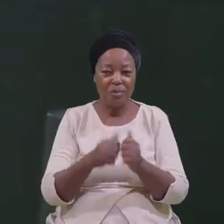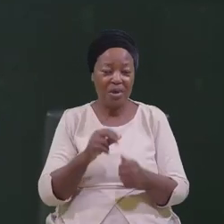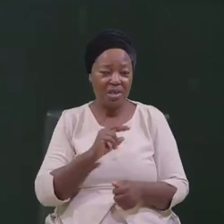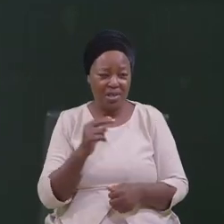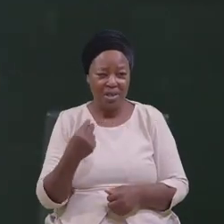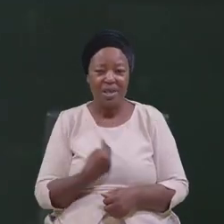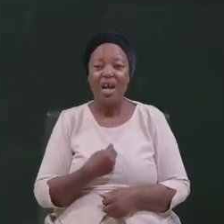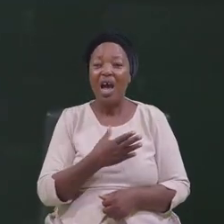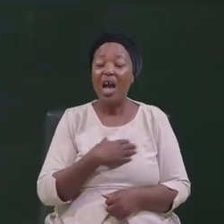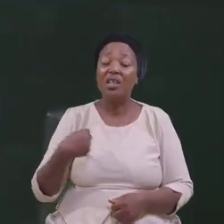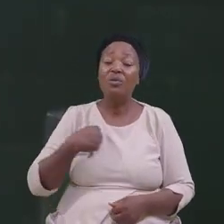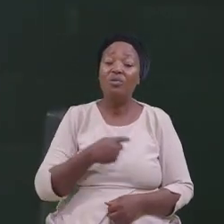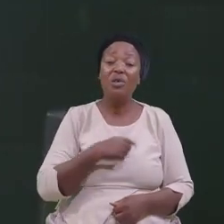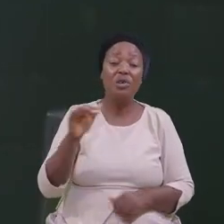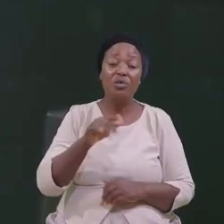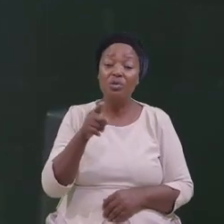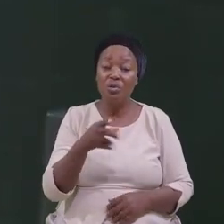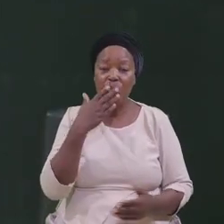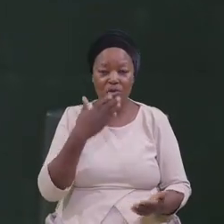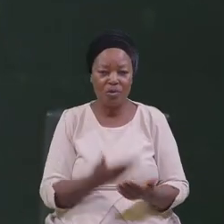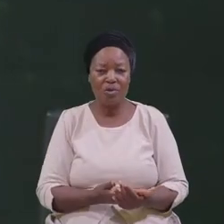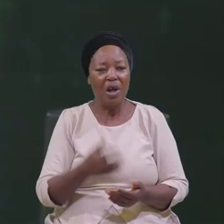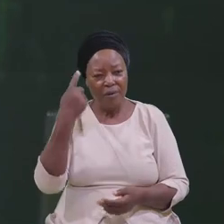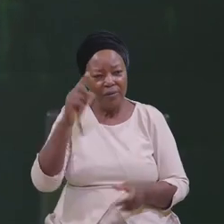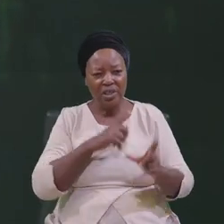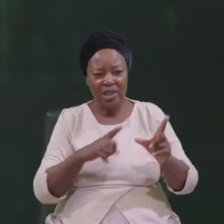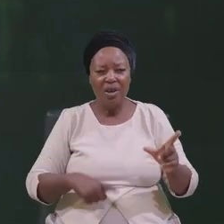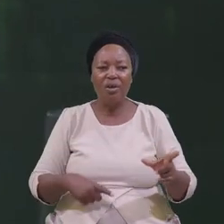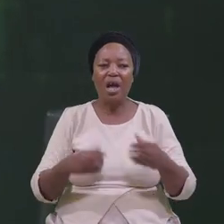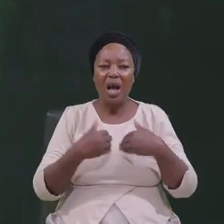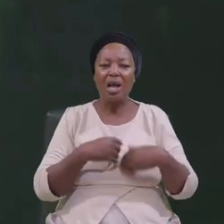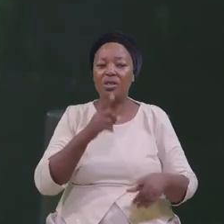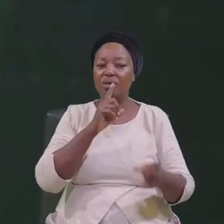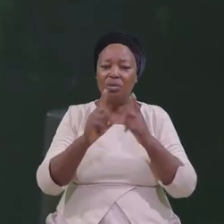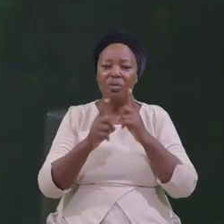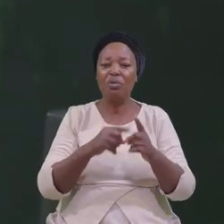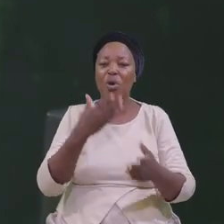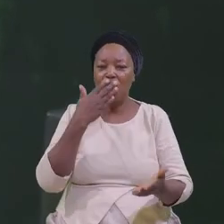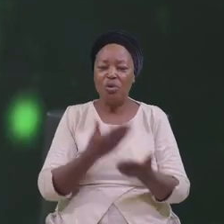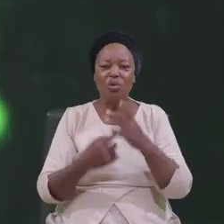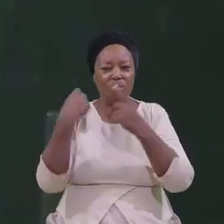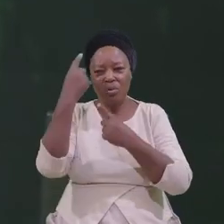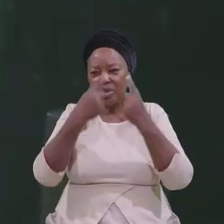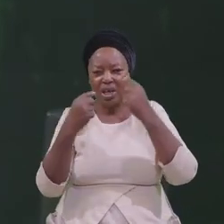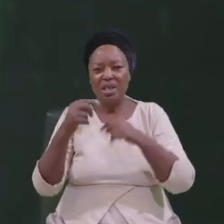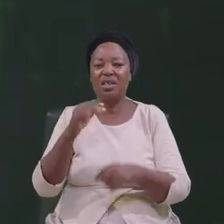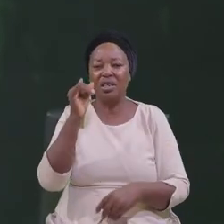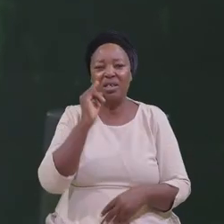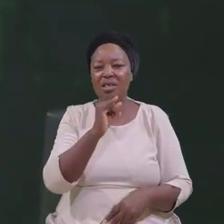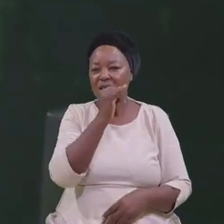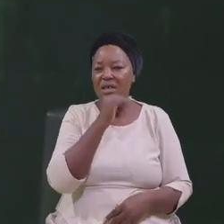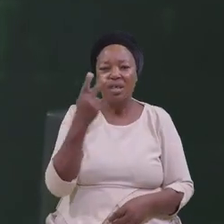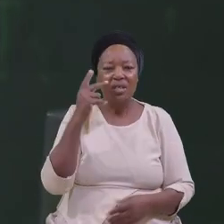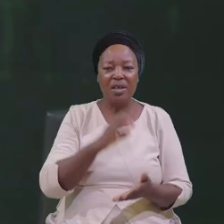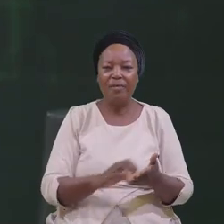us, and we will do thee good, for the Lord has spoken good concerning Israel. Look at